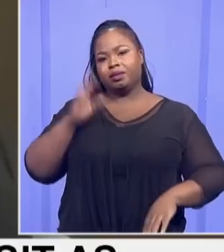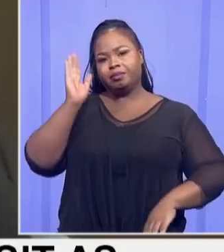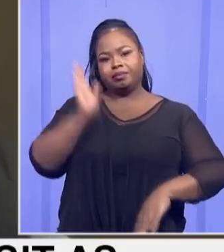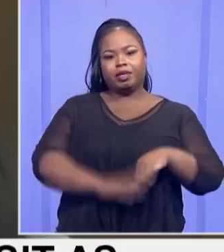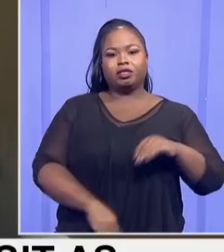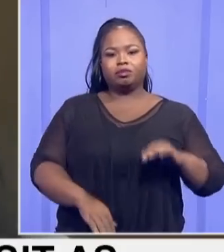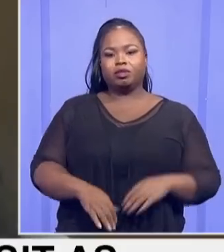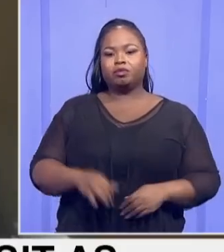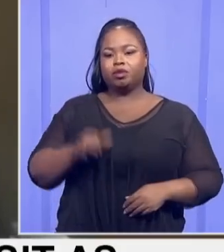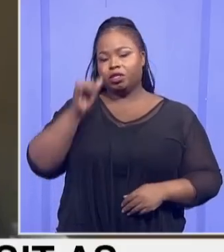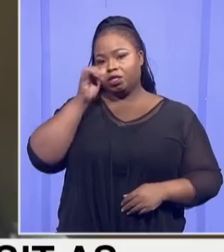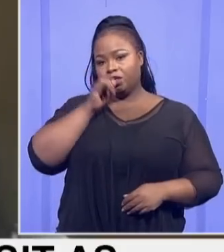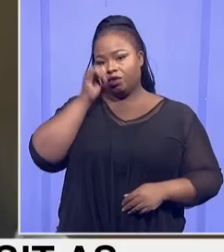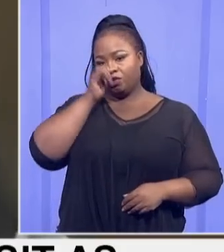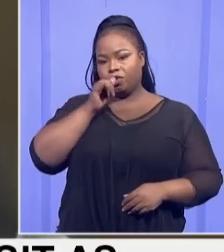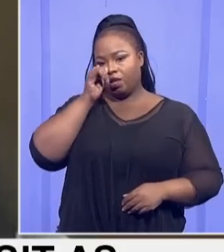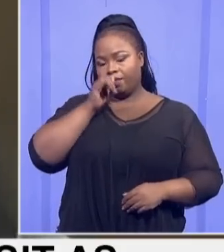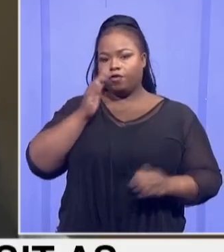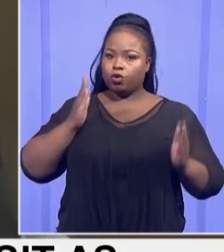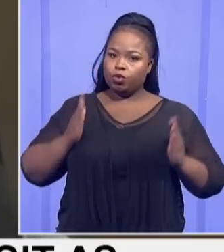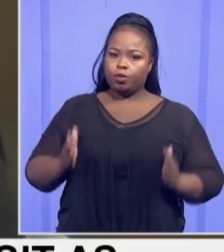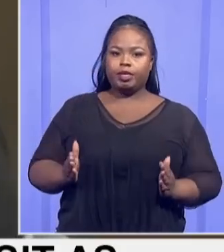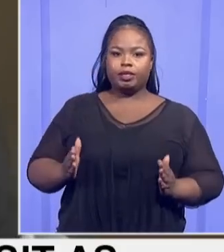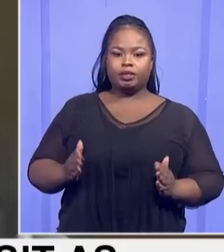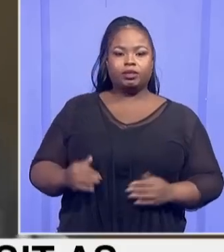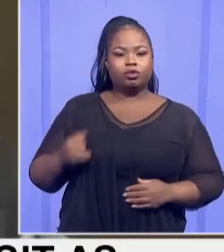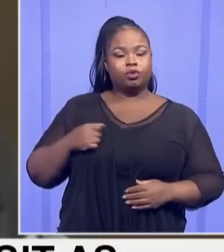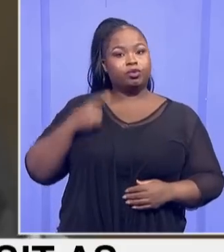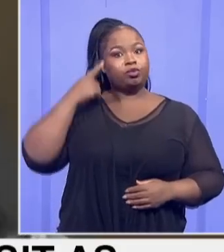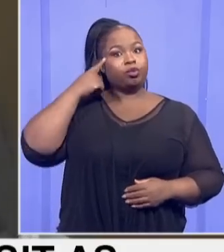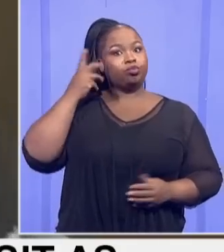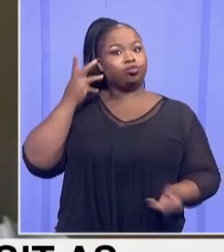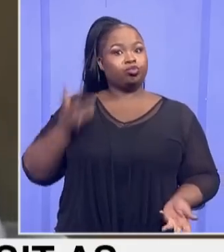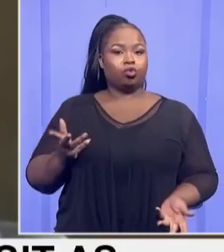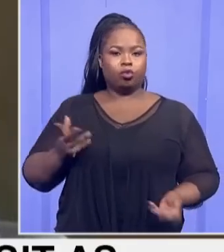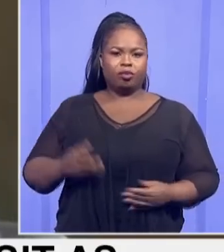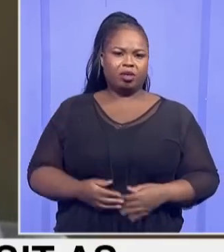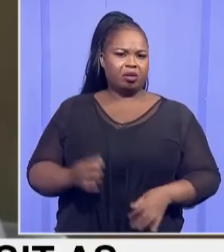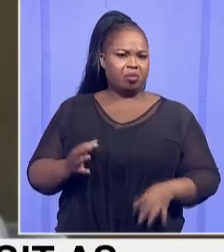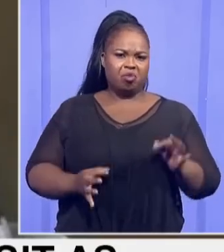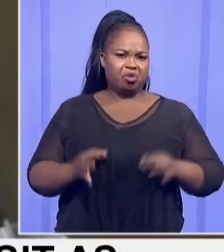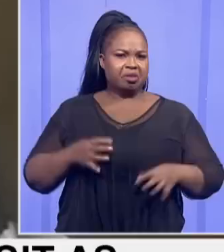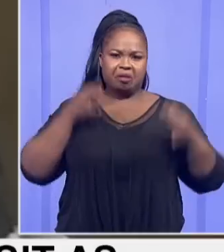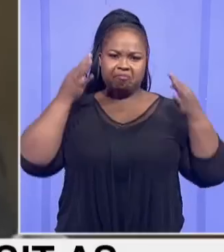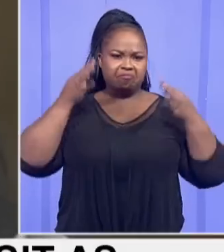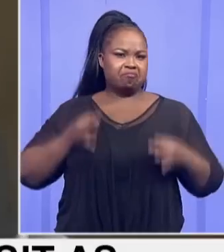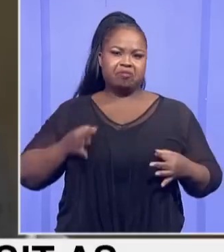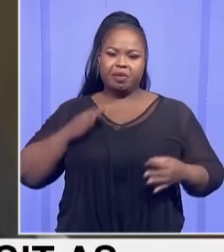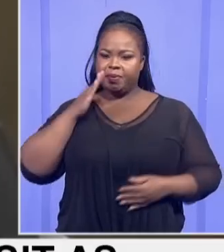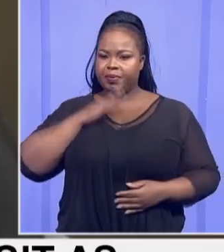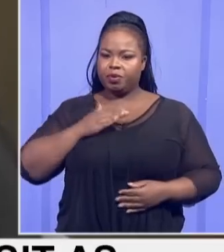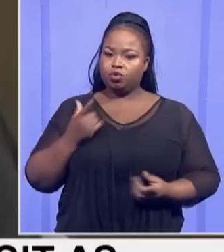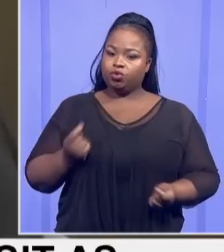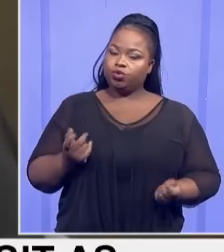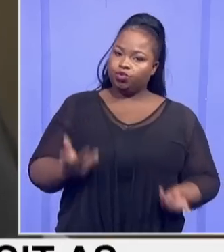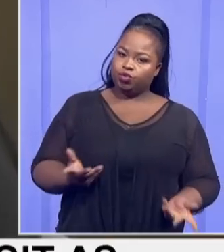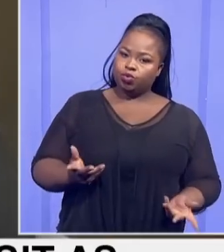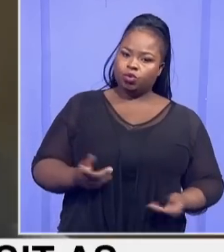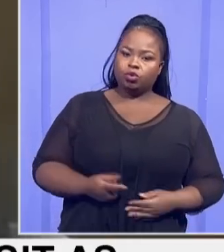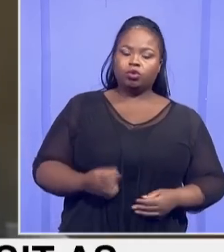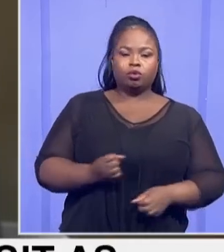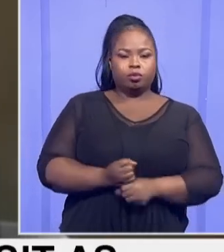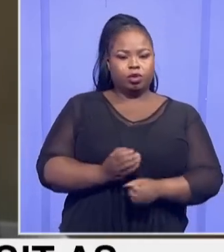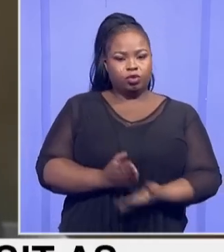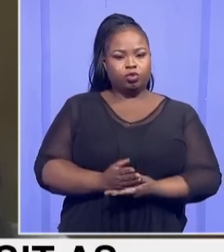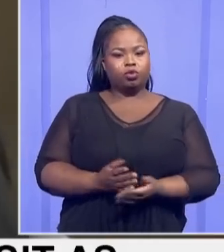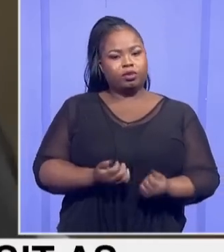shock the conscience of humanity. This was the thinking. It was not a political decision for them to do that. It was to ensure that there